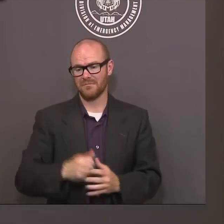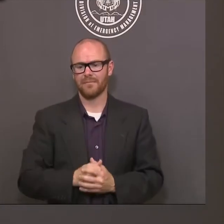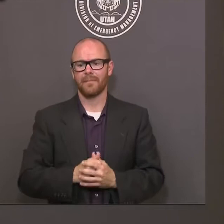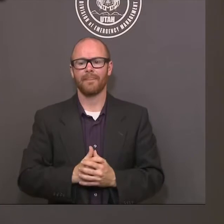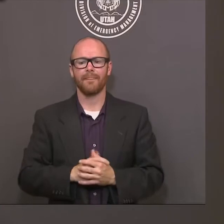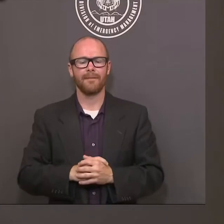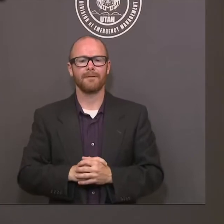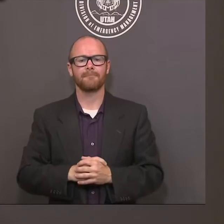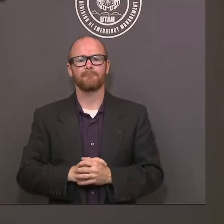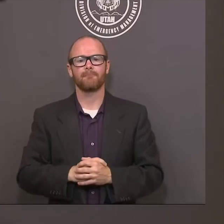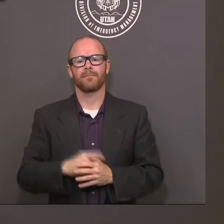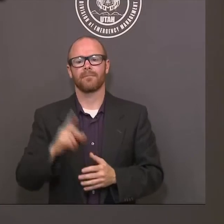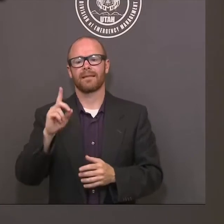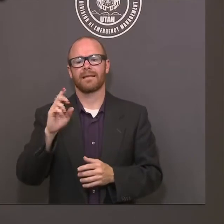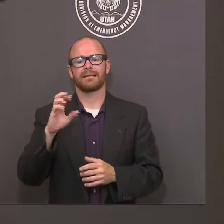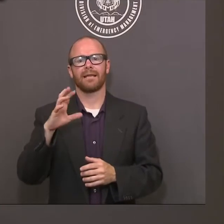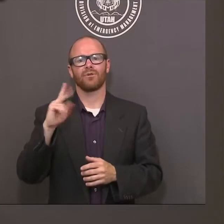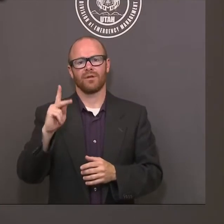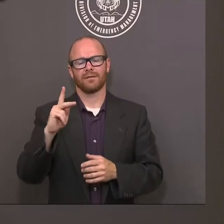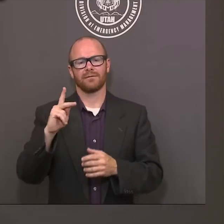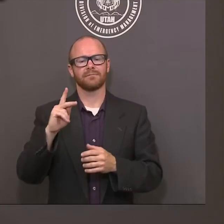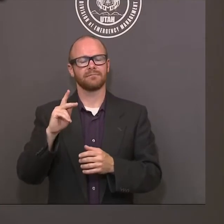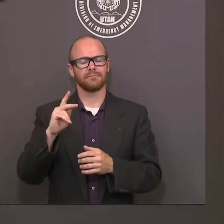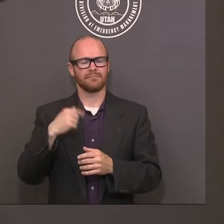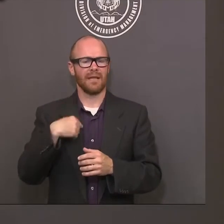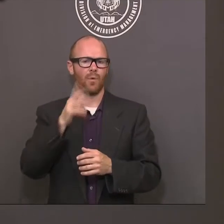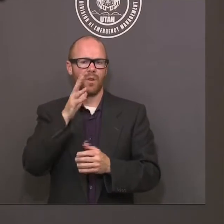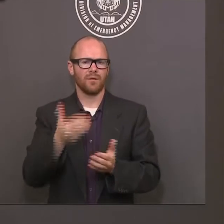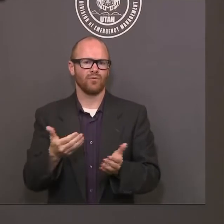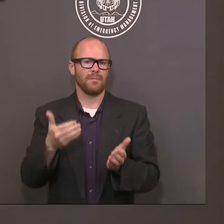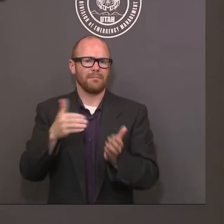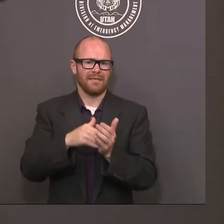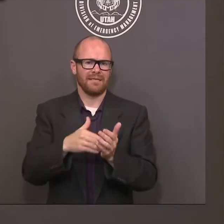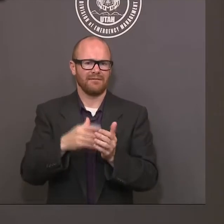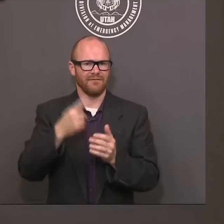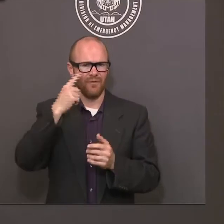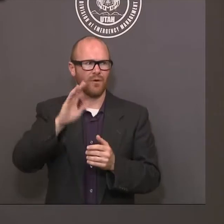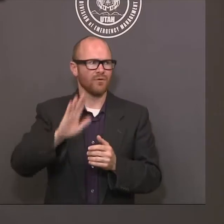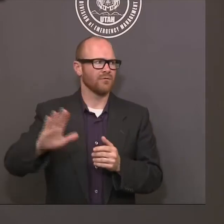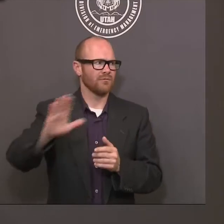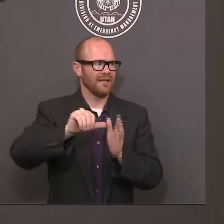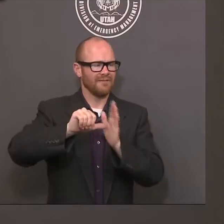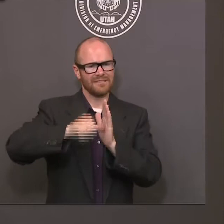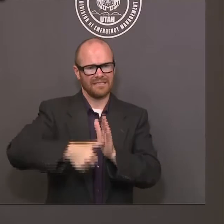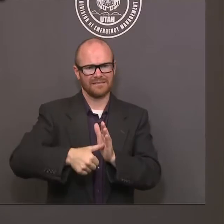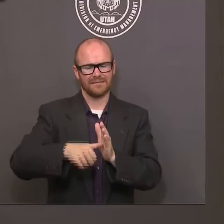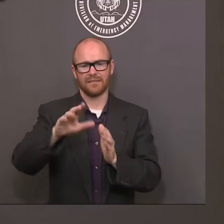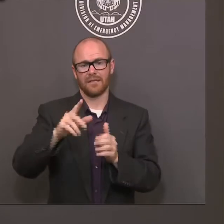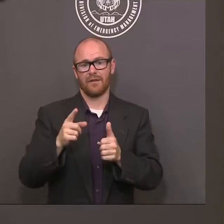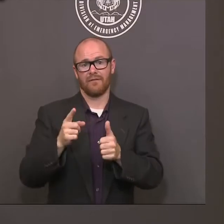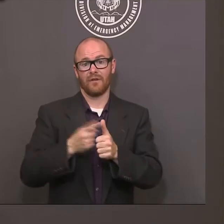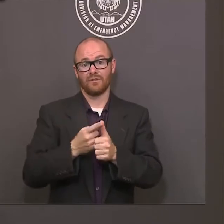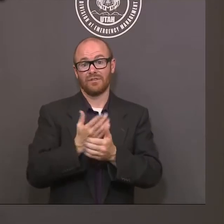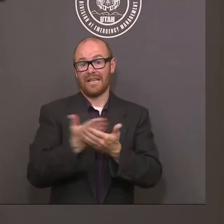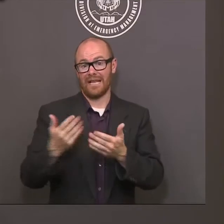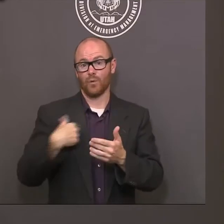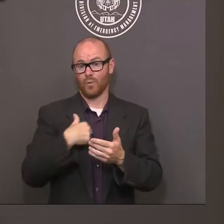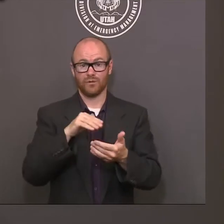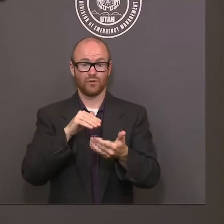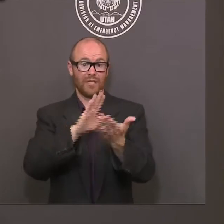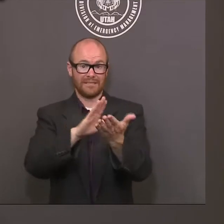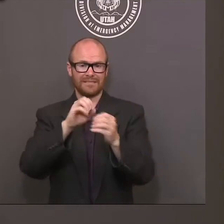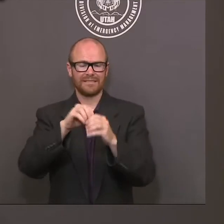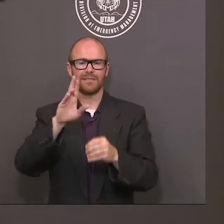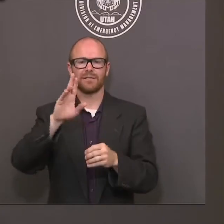Thank you, Governor. As I mentioned in my remarks, but I'll repeat for emphasis, the very first item that we address in